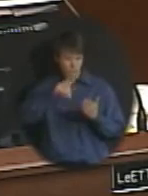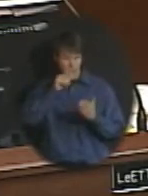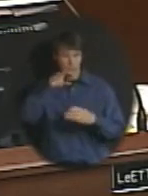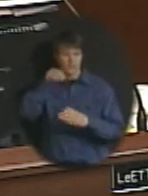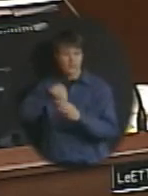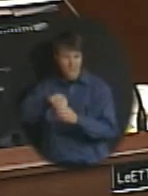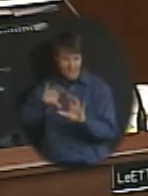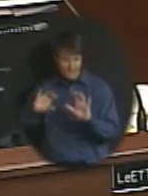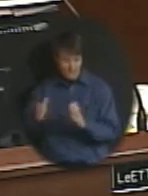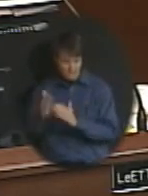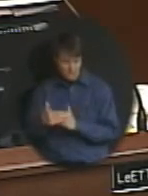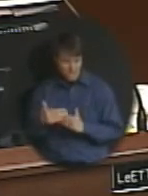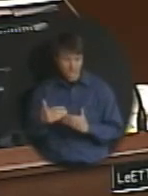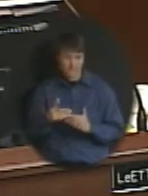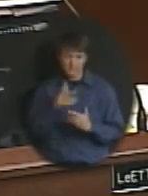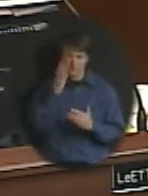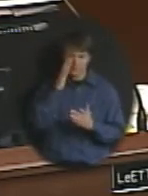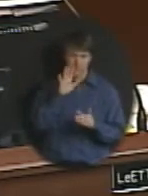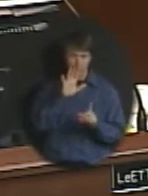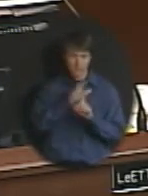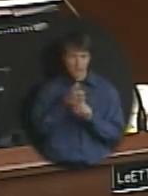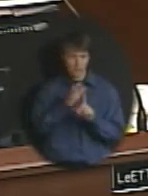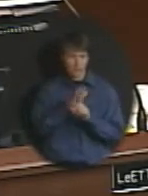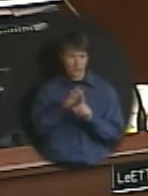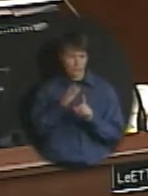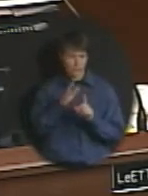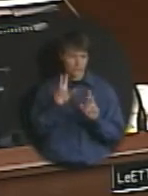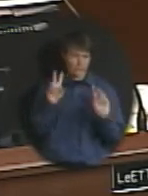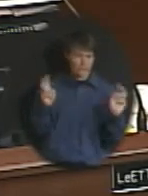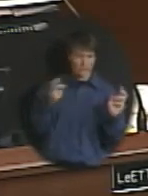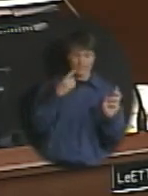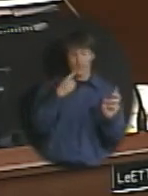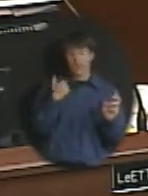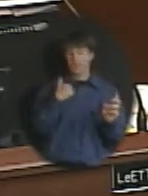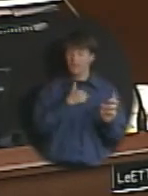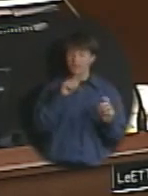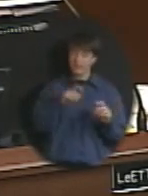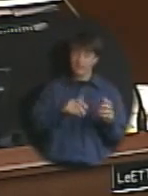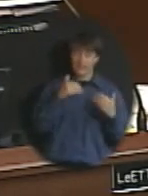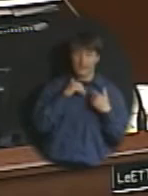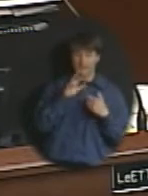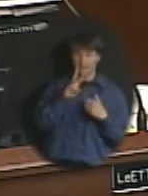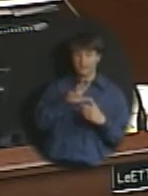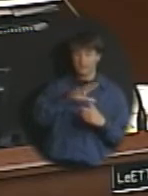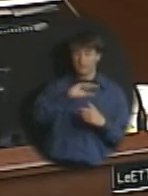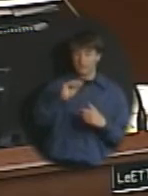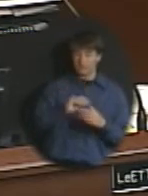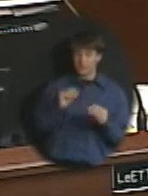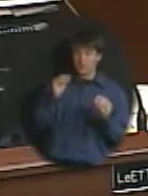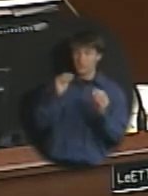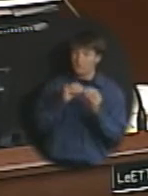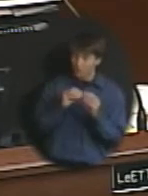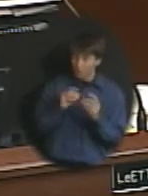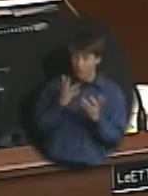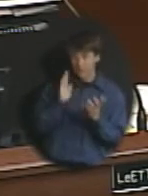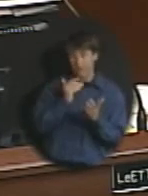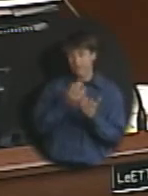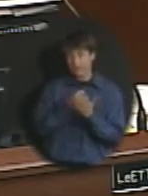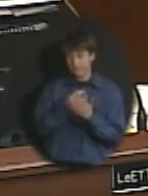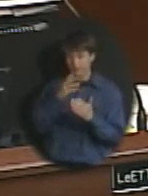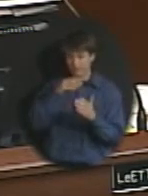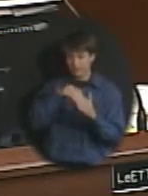And so, it's a popular catchphrase to say we need to have 65% or more of our funding going